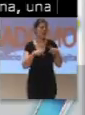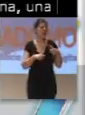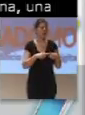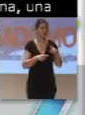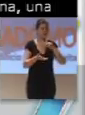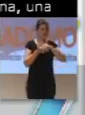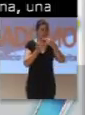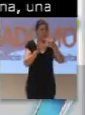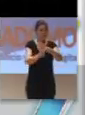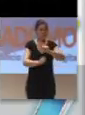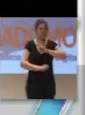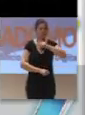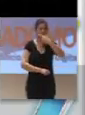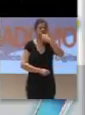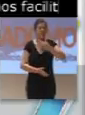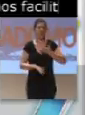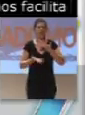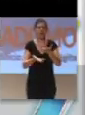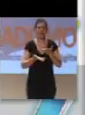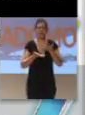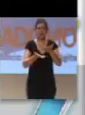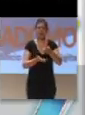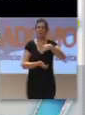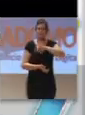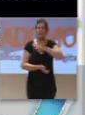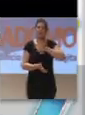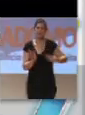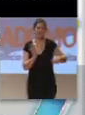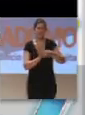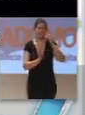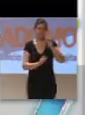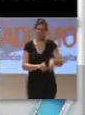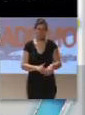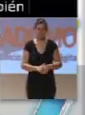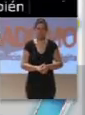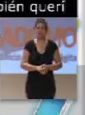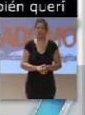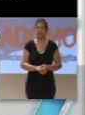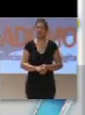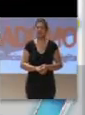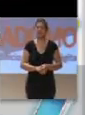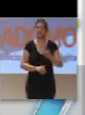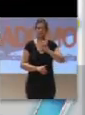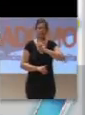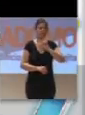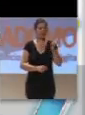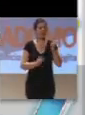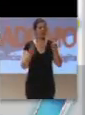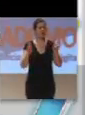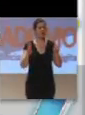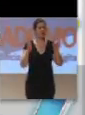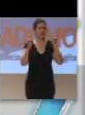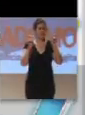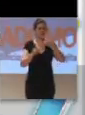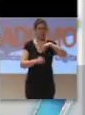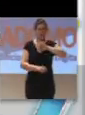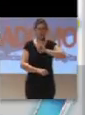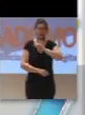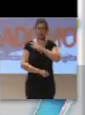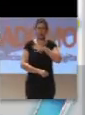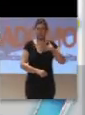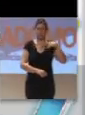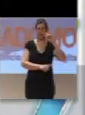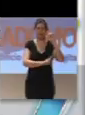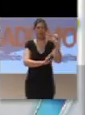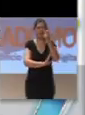as knowing where the person is, knowing how much battery is left, etc. Certain things that we wanted to make sure that